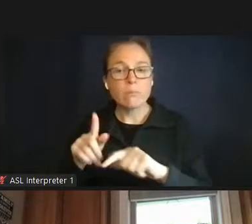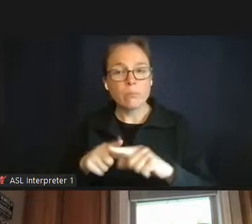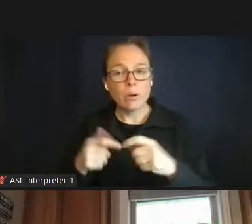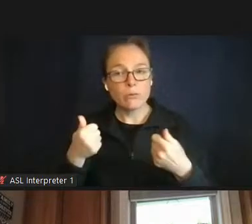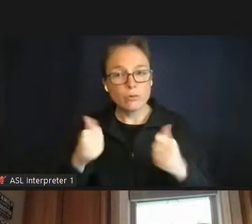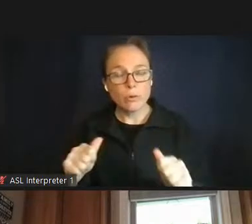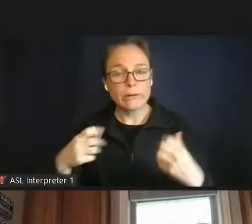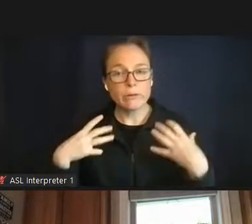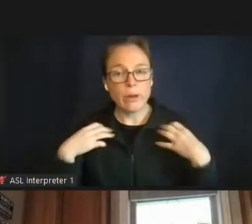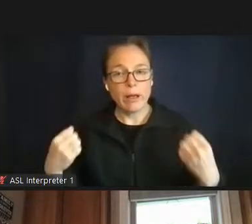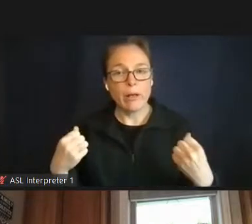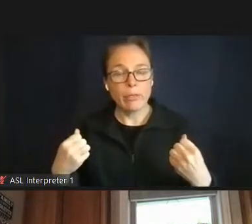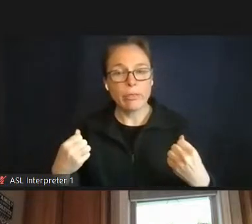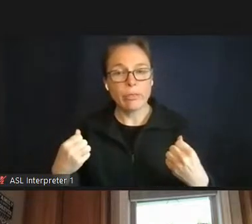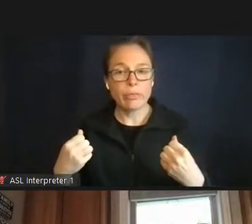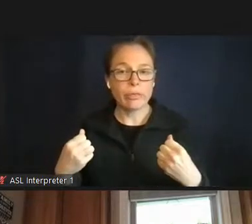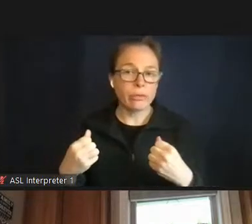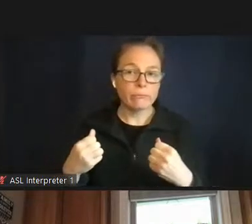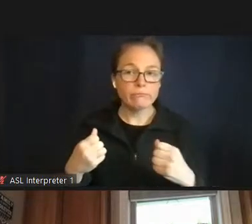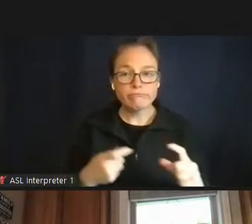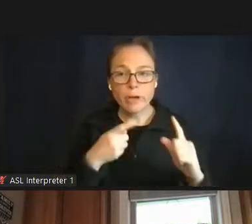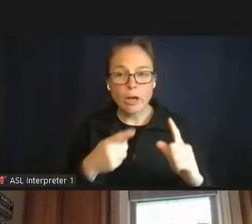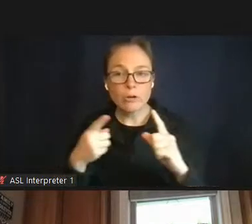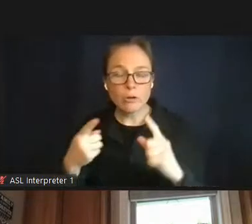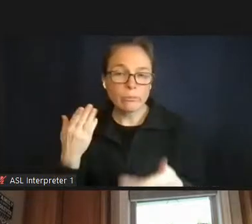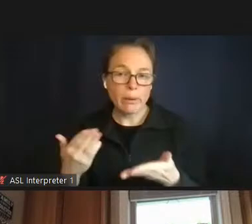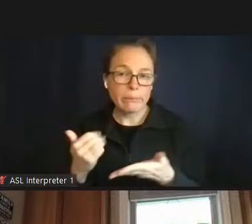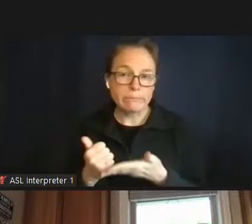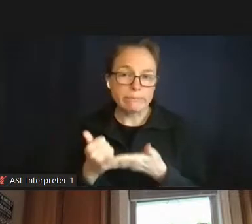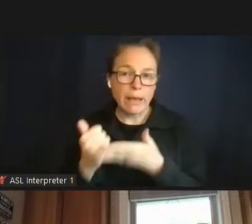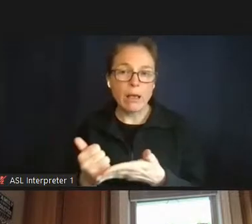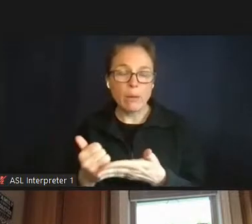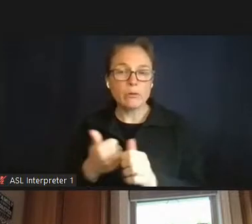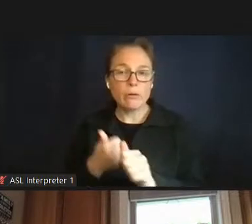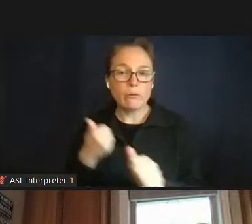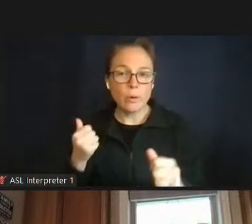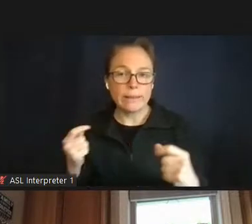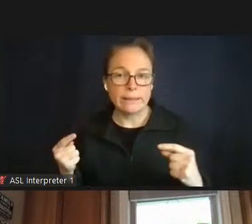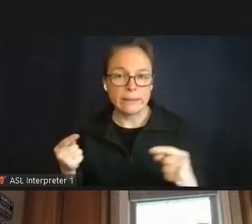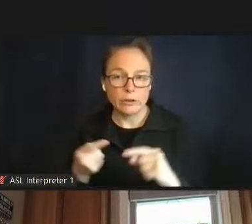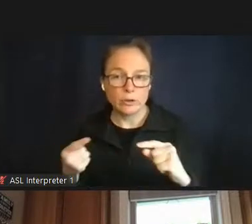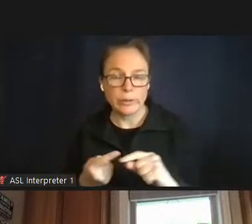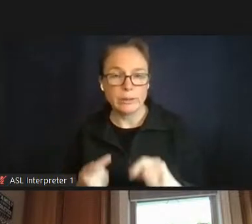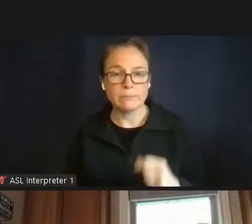and wellness initiatives that may assist in injury prevention. Next slide, please.